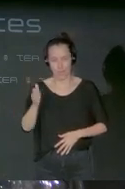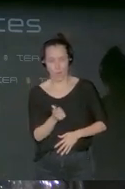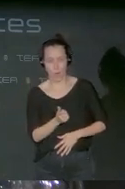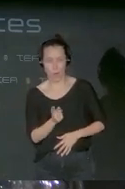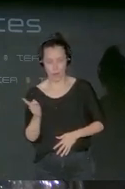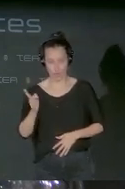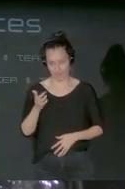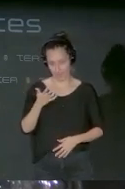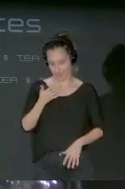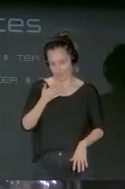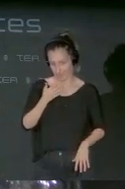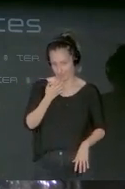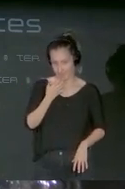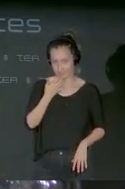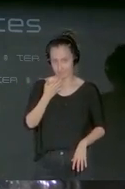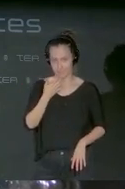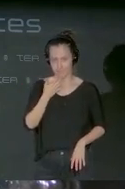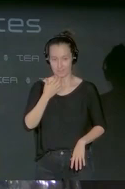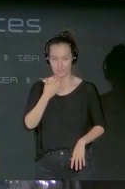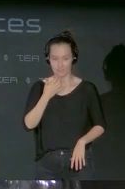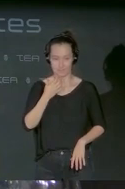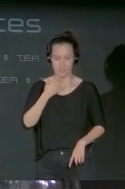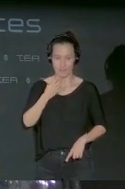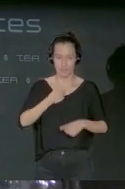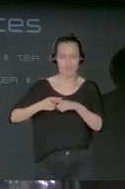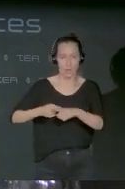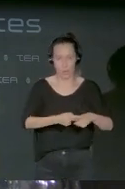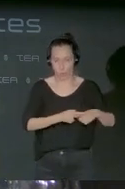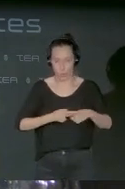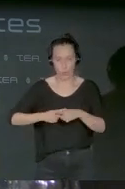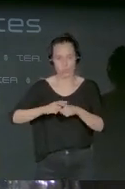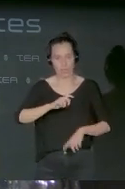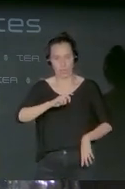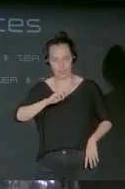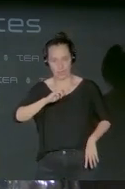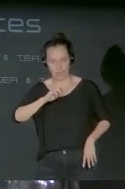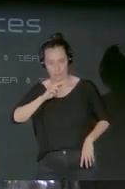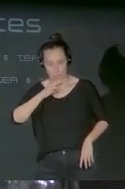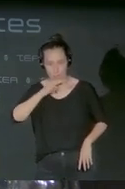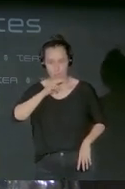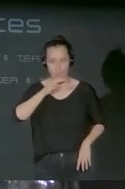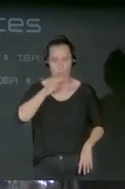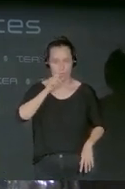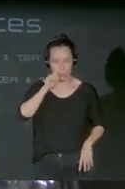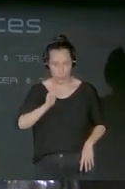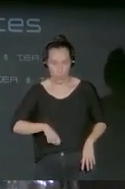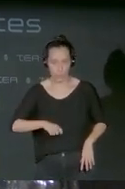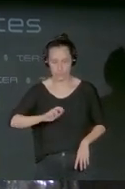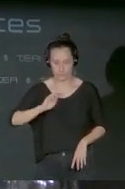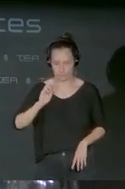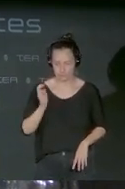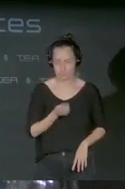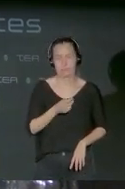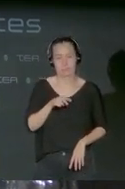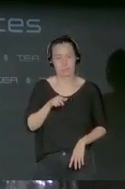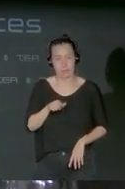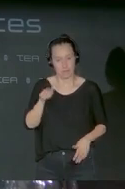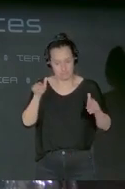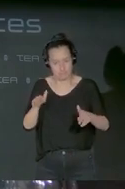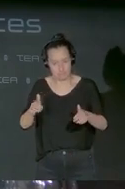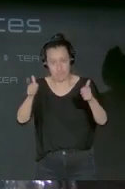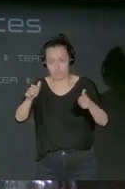as the Ukrainian war refugees. But all this has meant that there are more and more studios speaking aloud about work they are doing. We